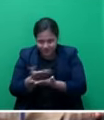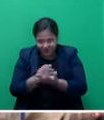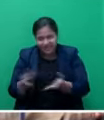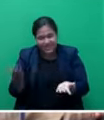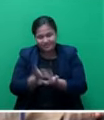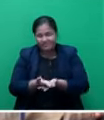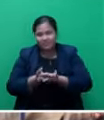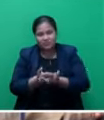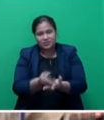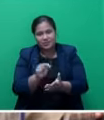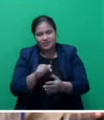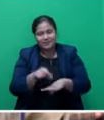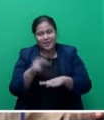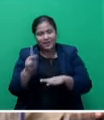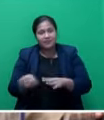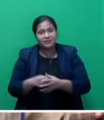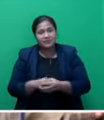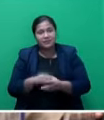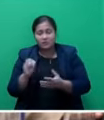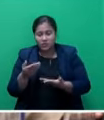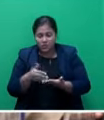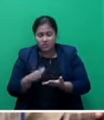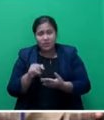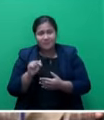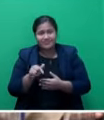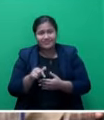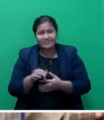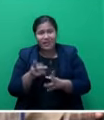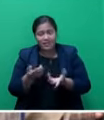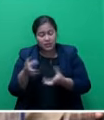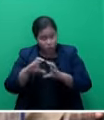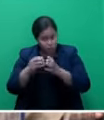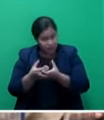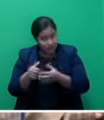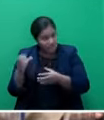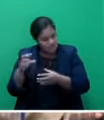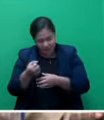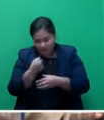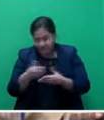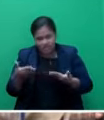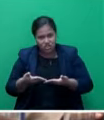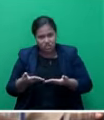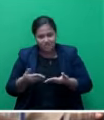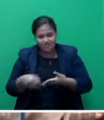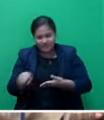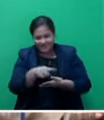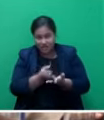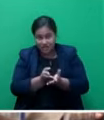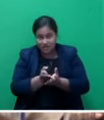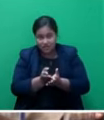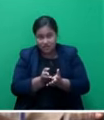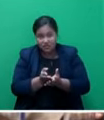House. I endorse the Standing Committee recommendations that the Corporation must introduce the legal services to address